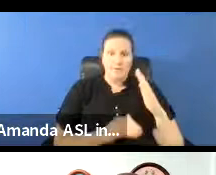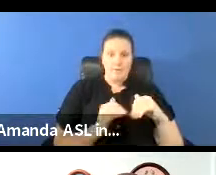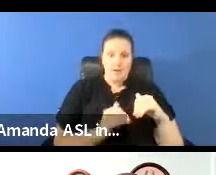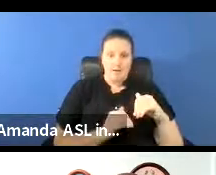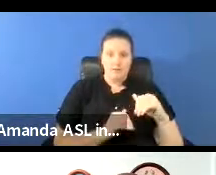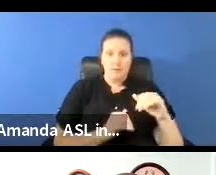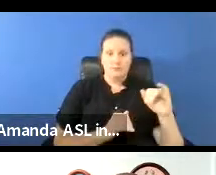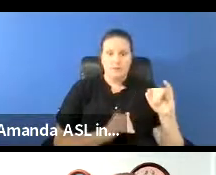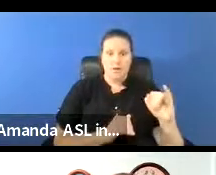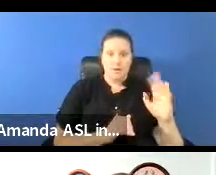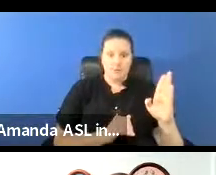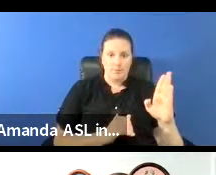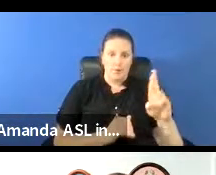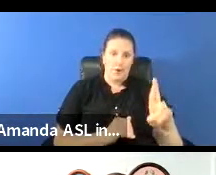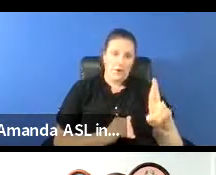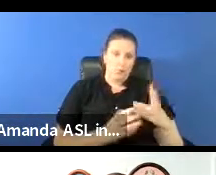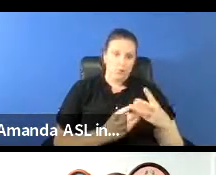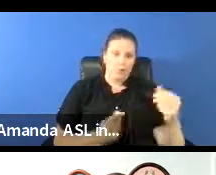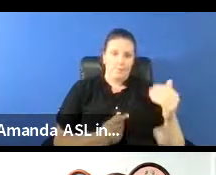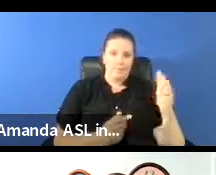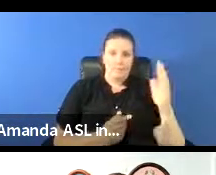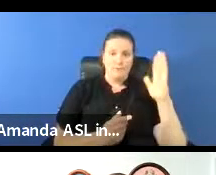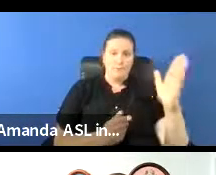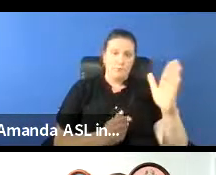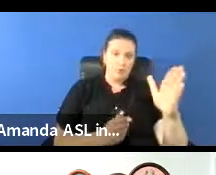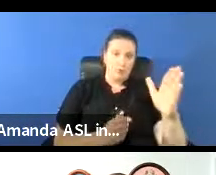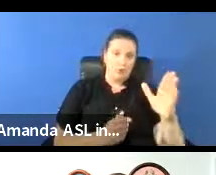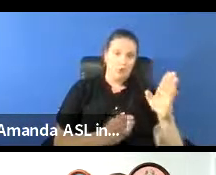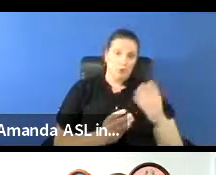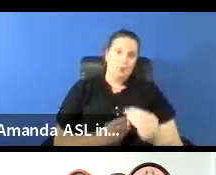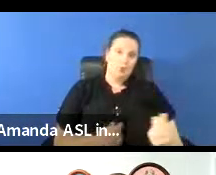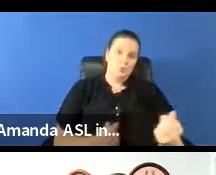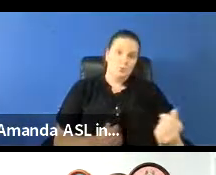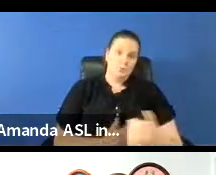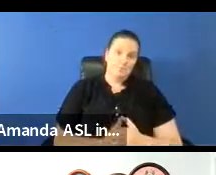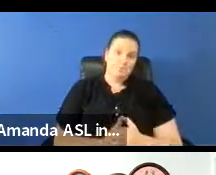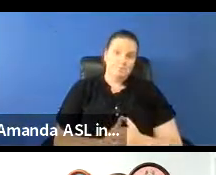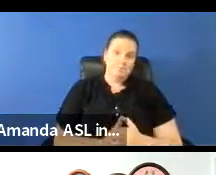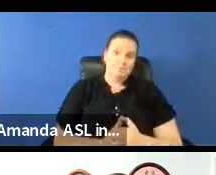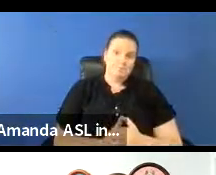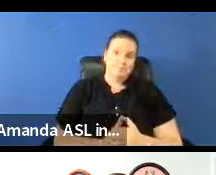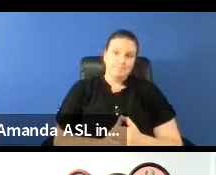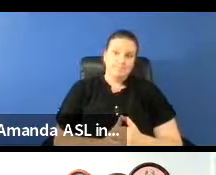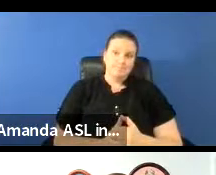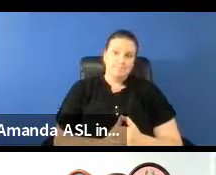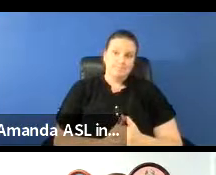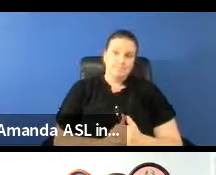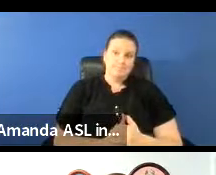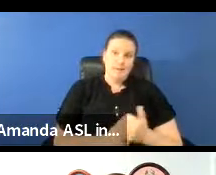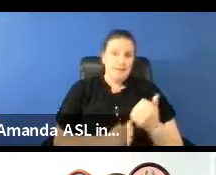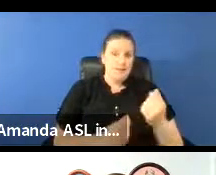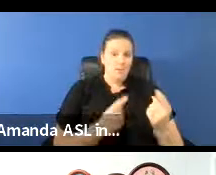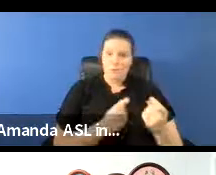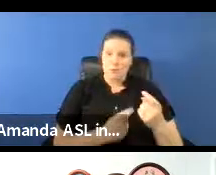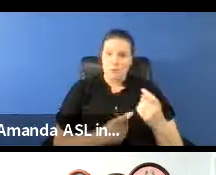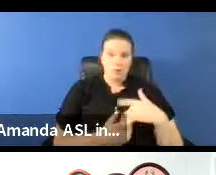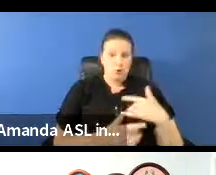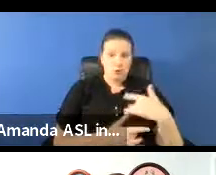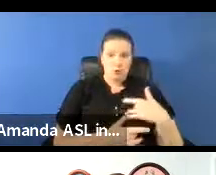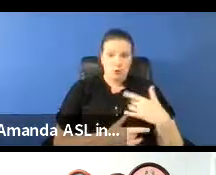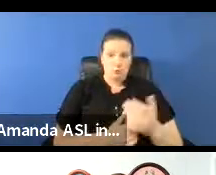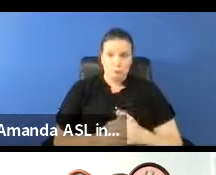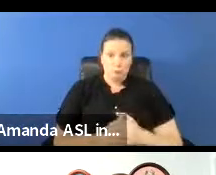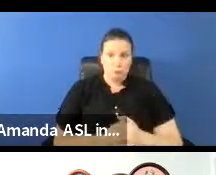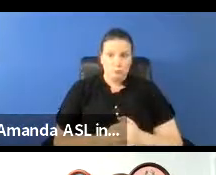IBR solution or the future IBR solution. So with that, I would take any questions or concerns